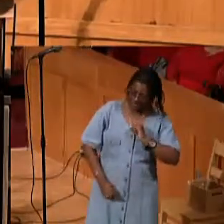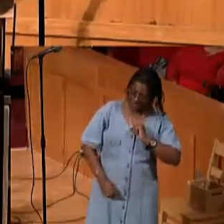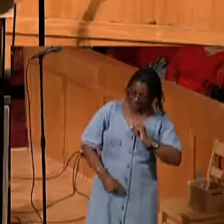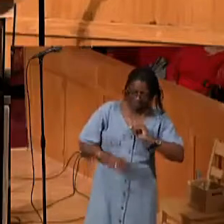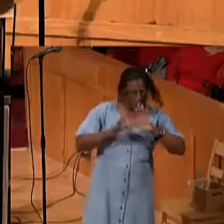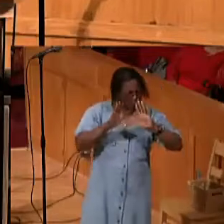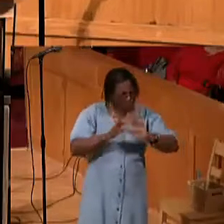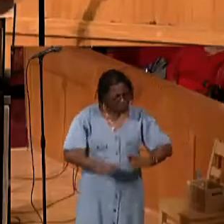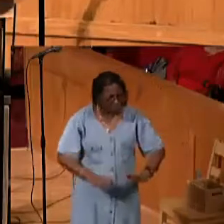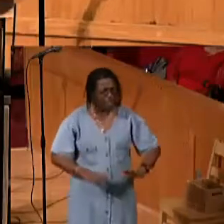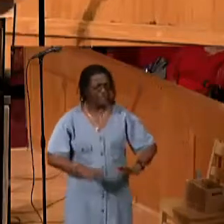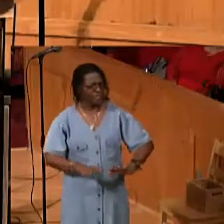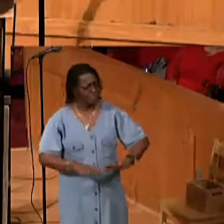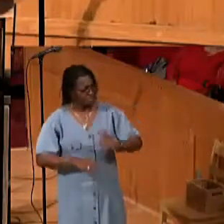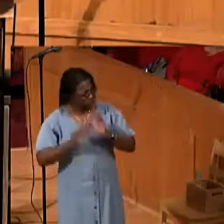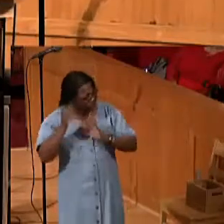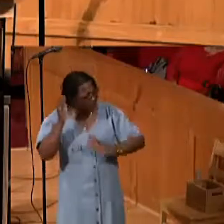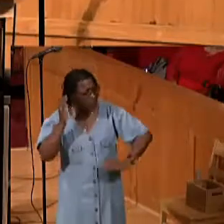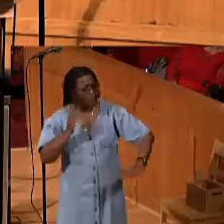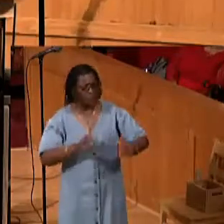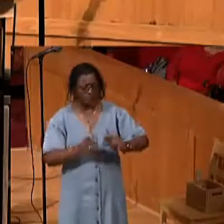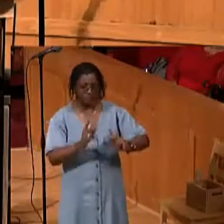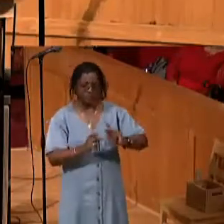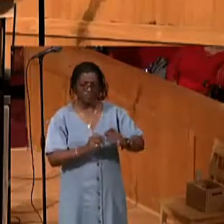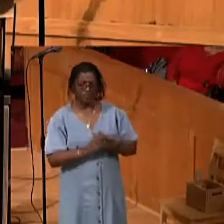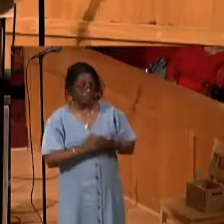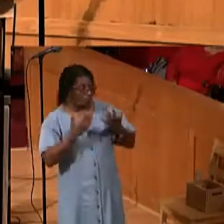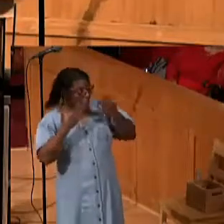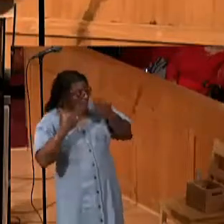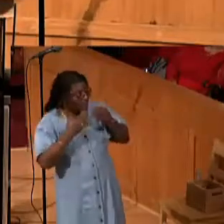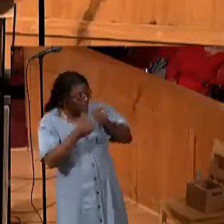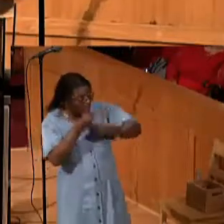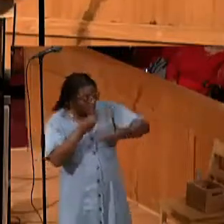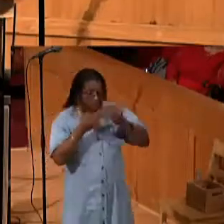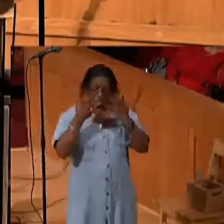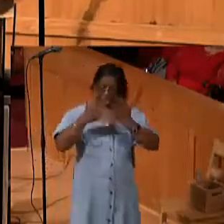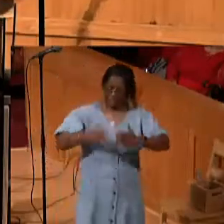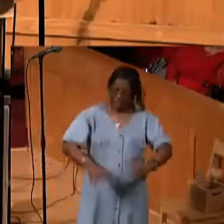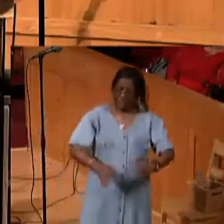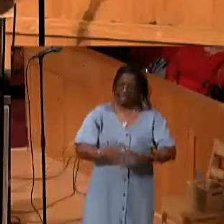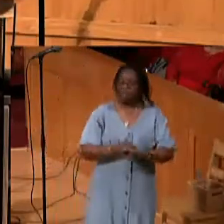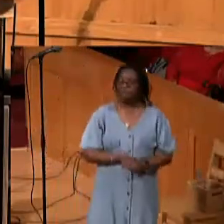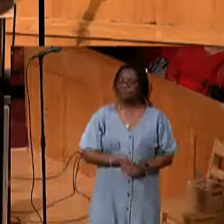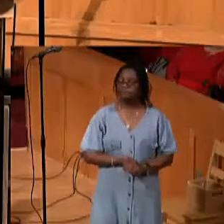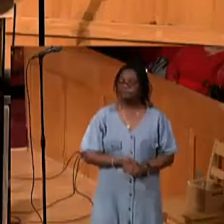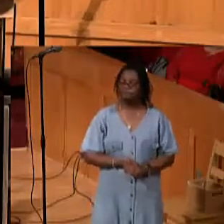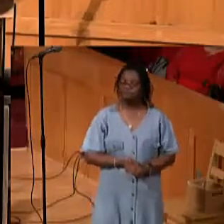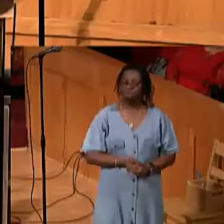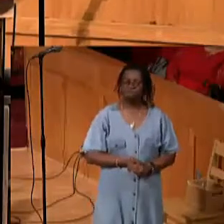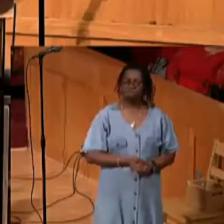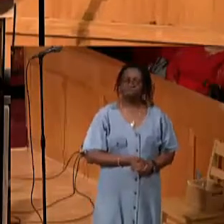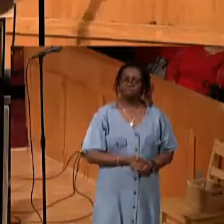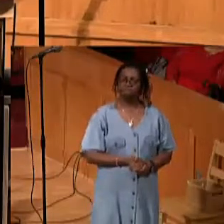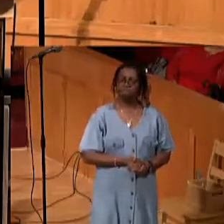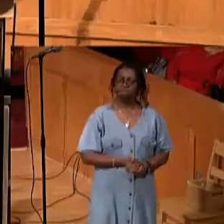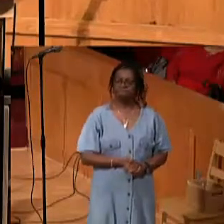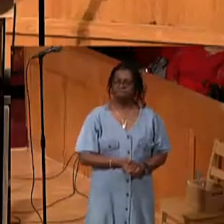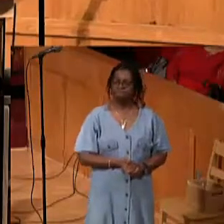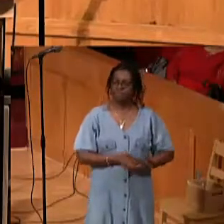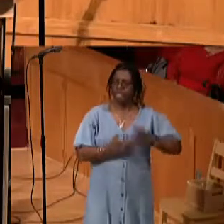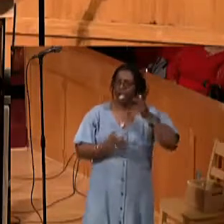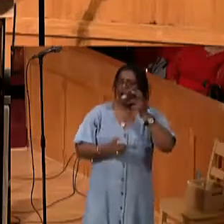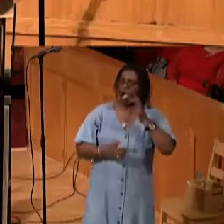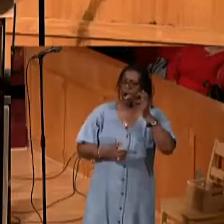Wonderful Christian people. And so we finished eating. By the time we had finished eating, amen, I heard